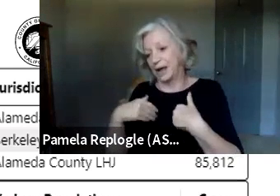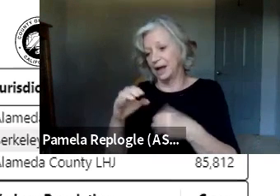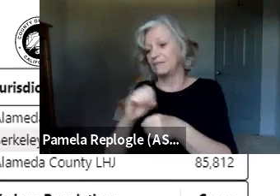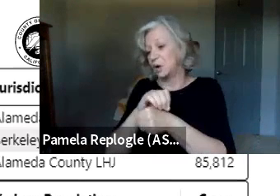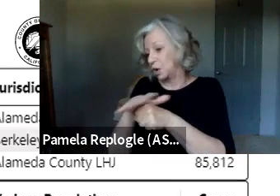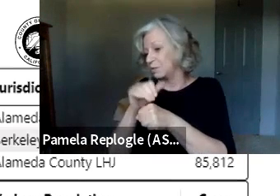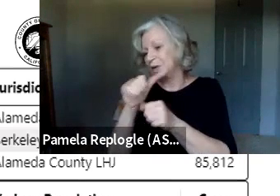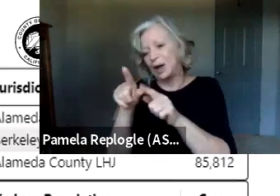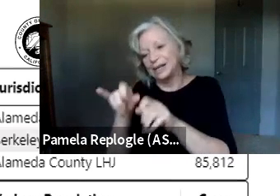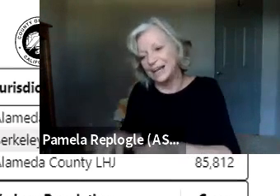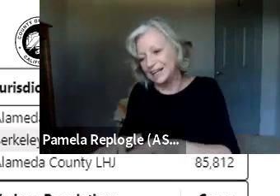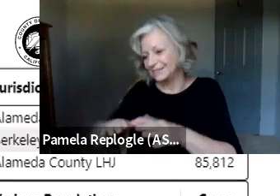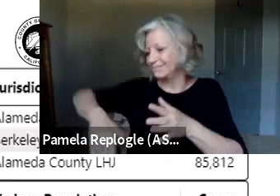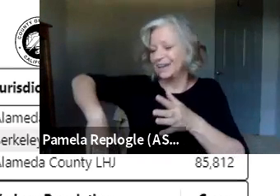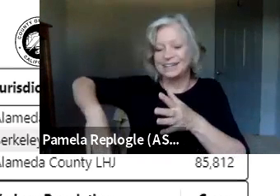a test.